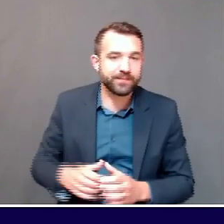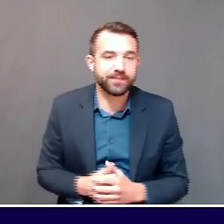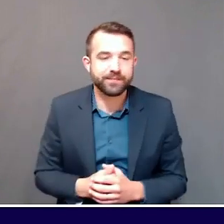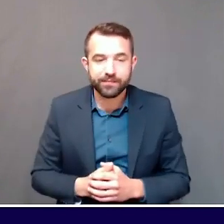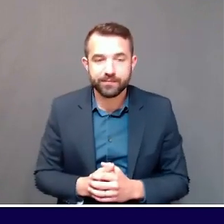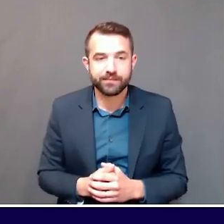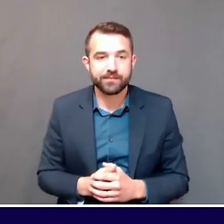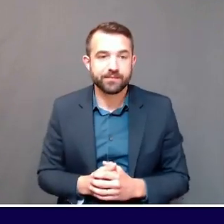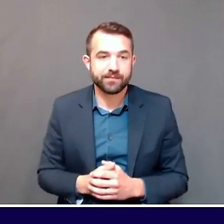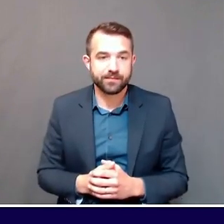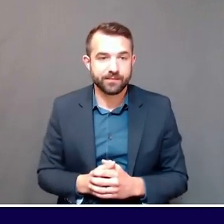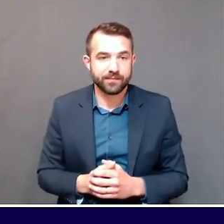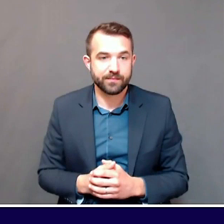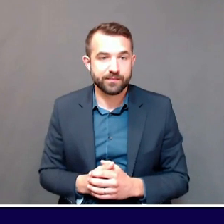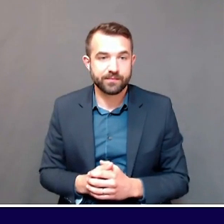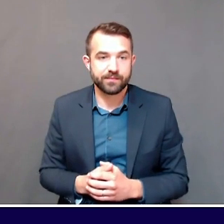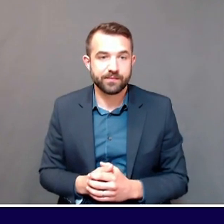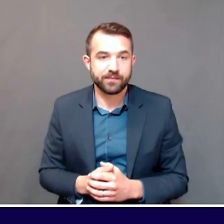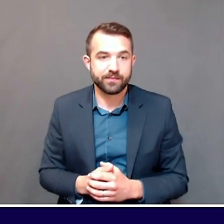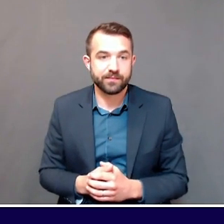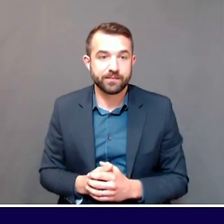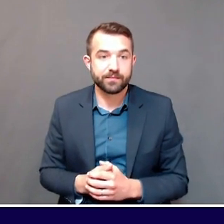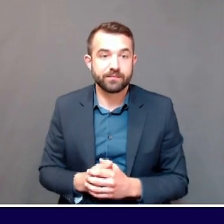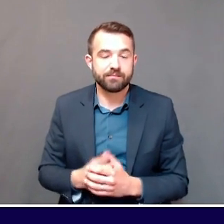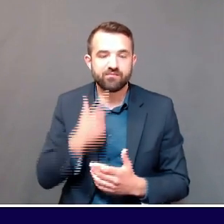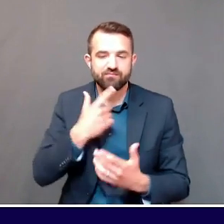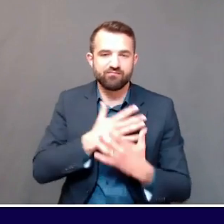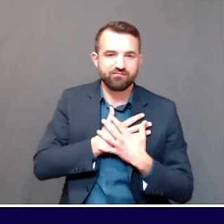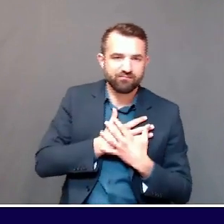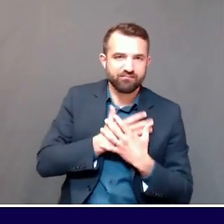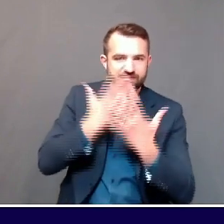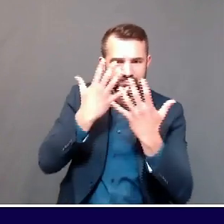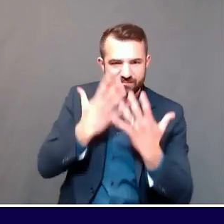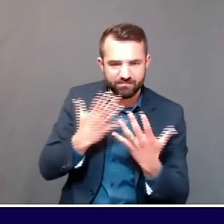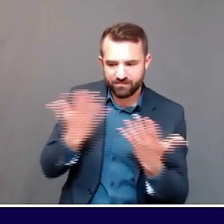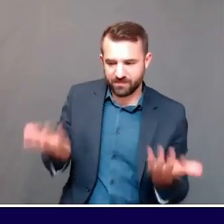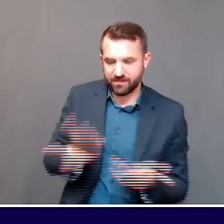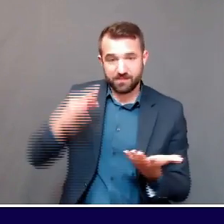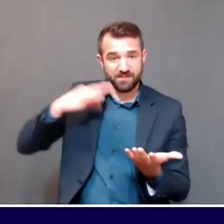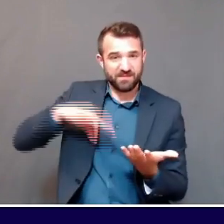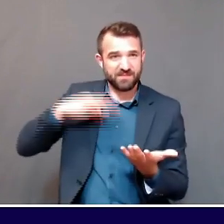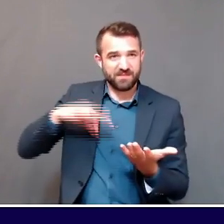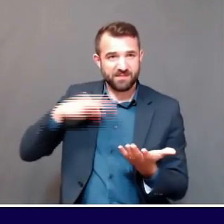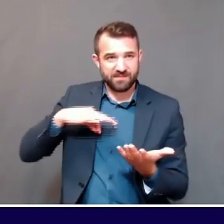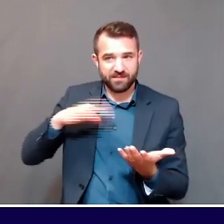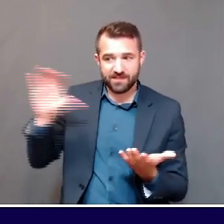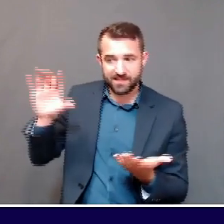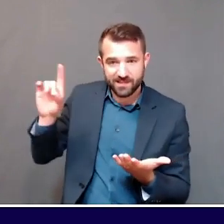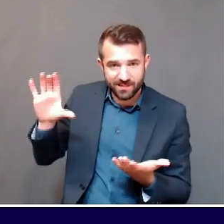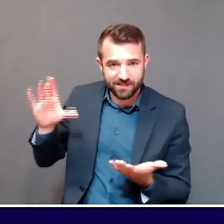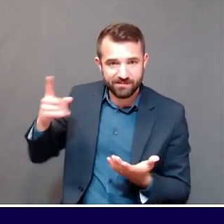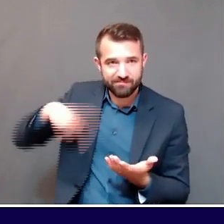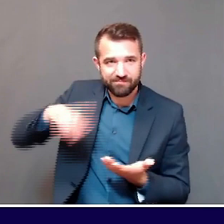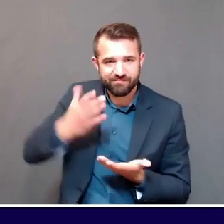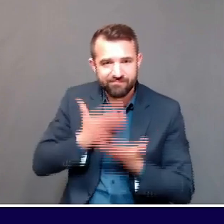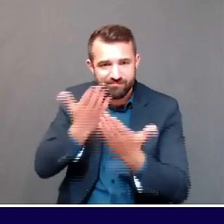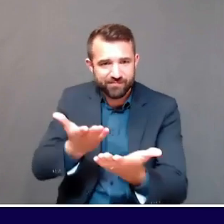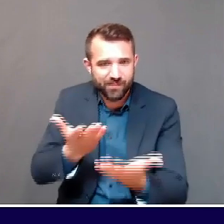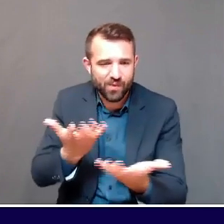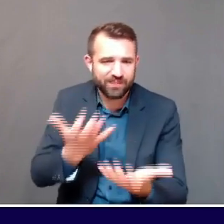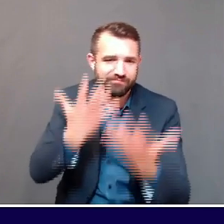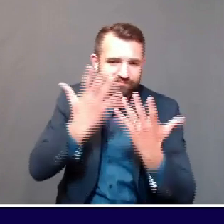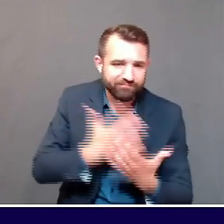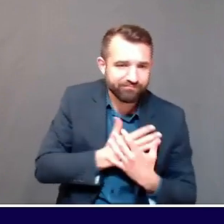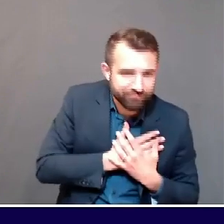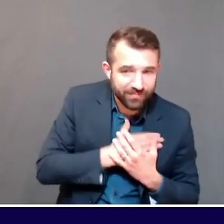Maine. All of us at the state of Maine offer our deepest condolences to the family of this individual